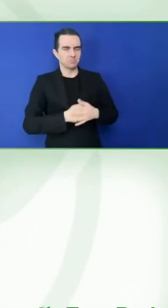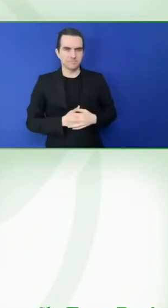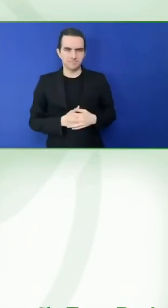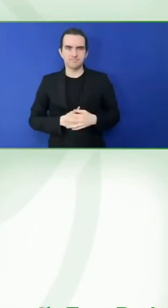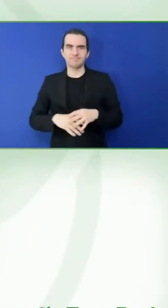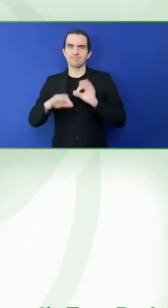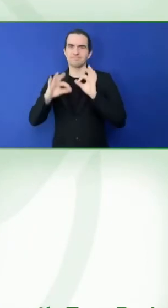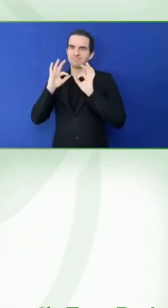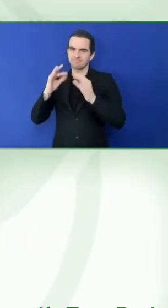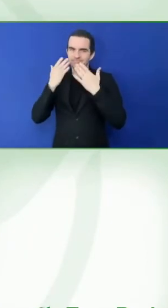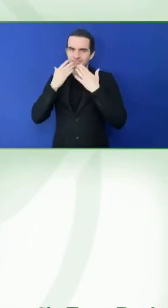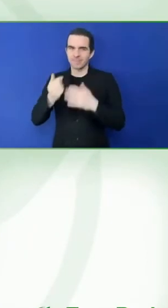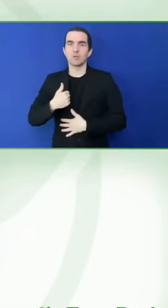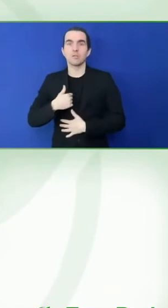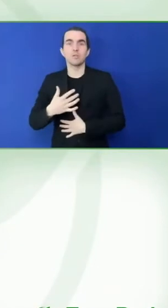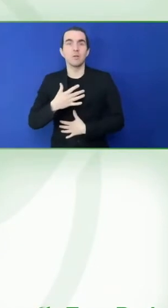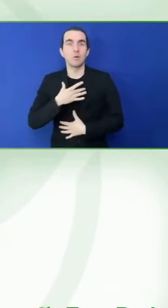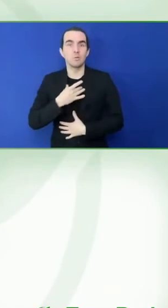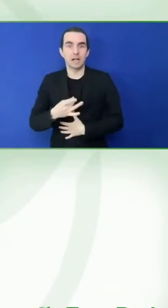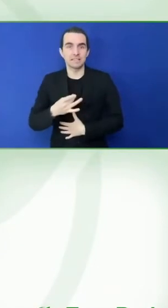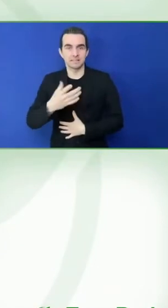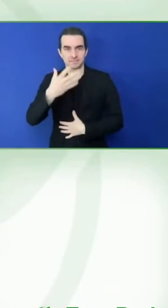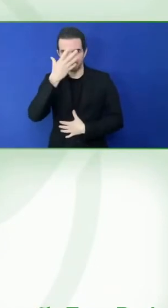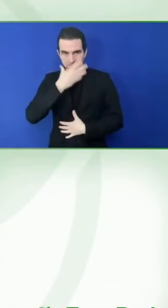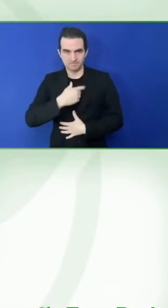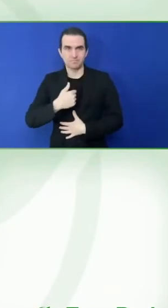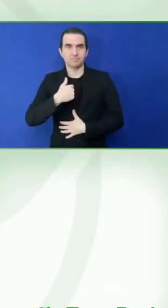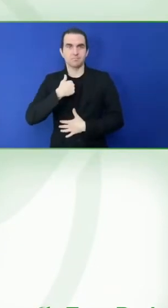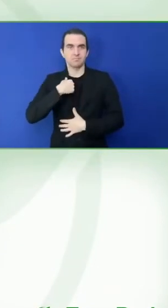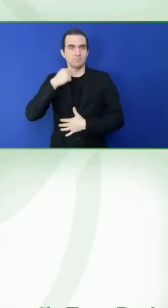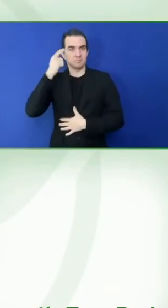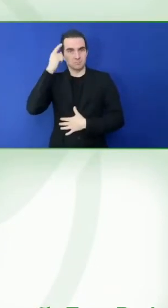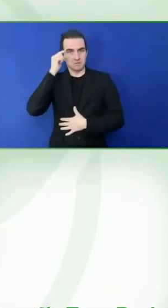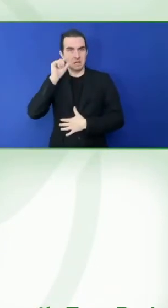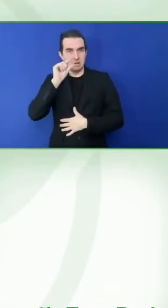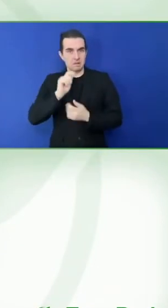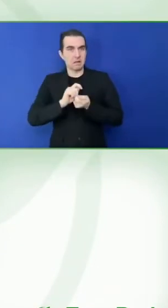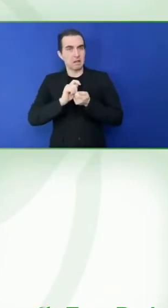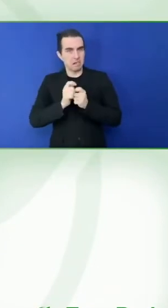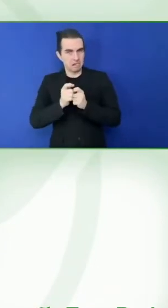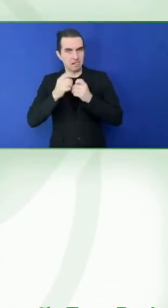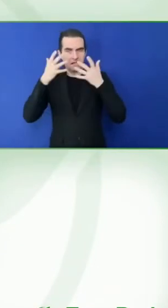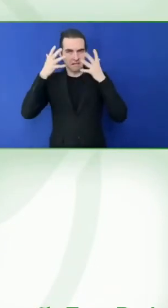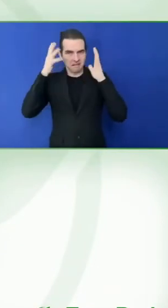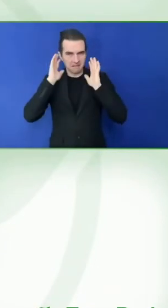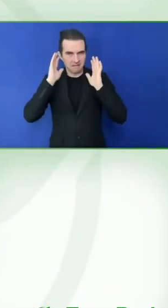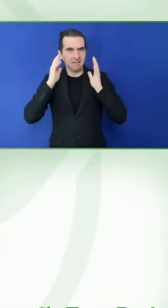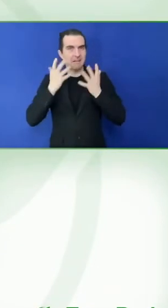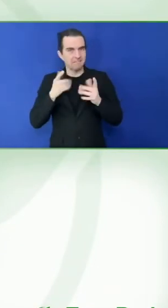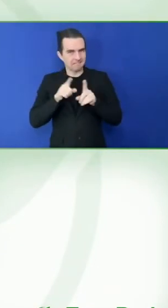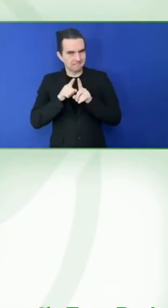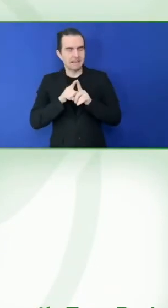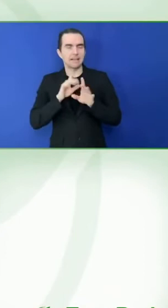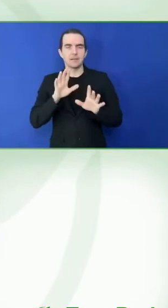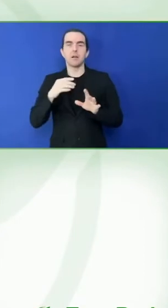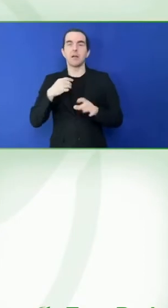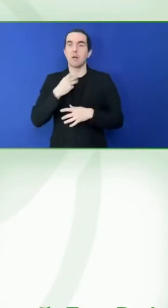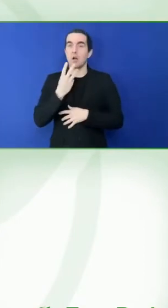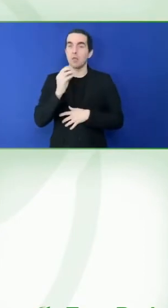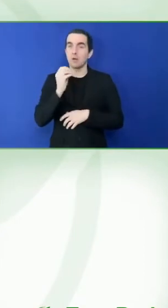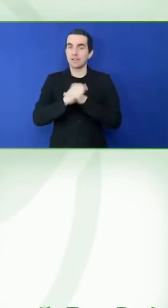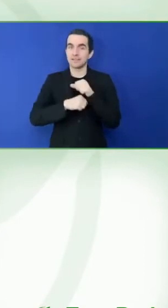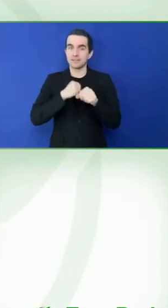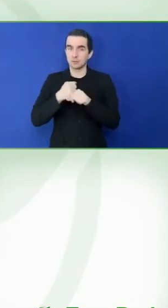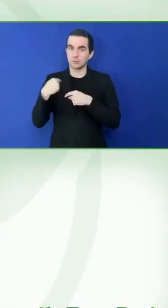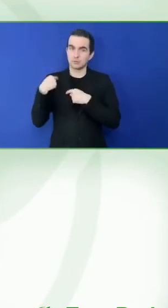and disability inclusion for EMEA. So my regions are Europe, Africa, and the Middle East, and we have a deep passion in